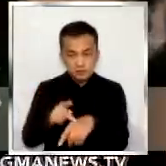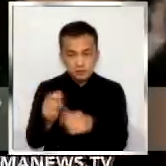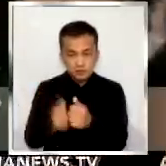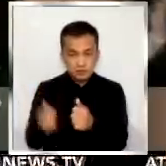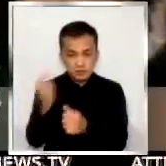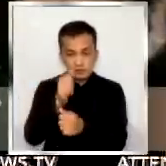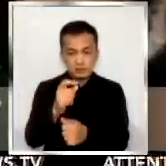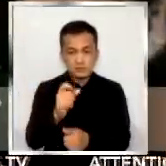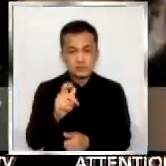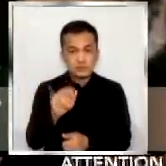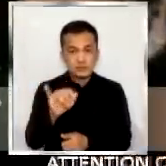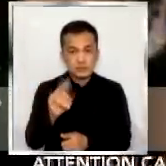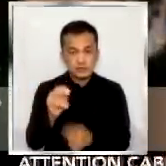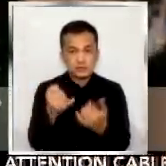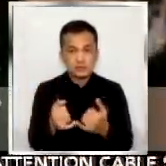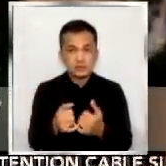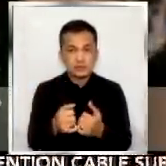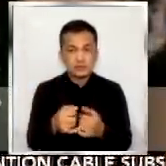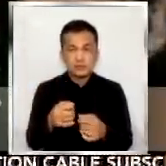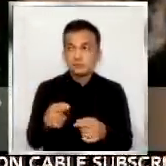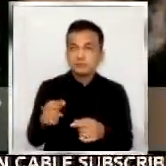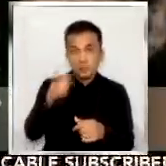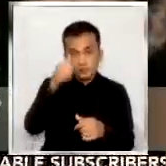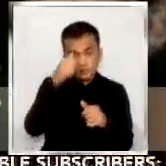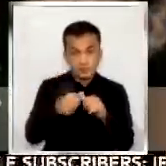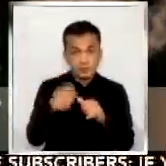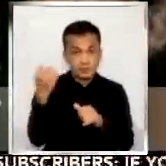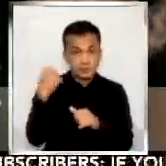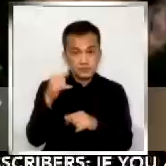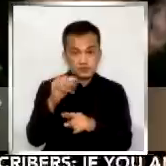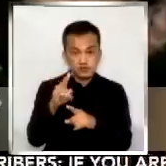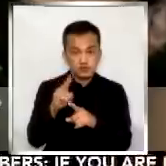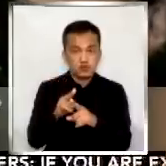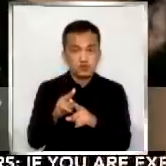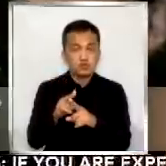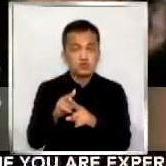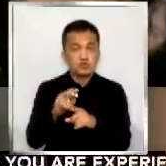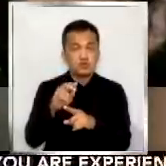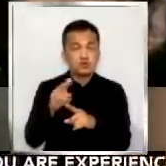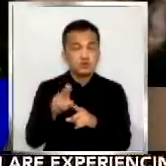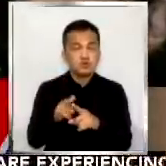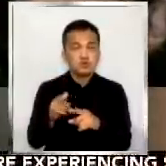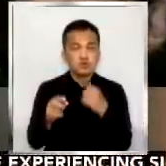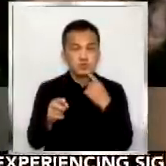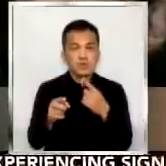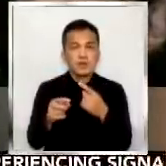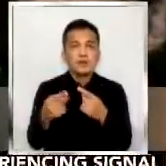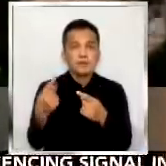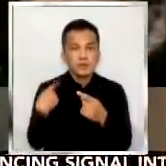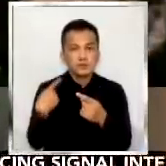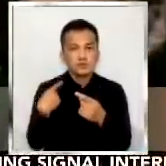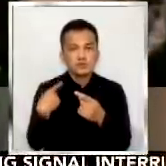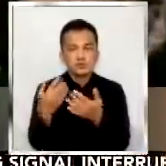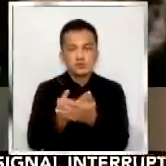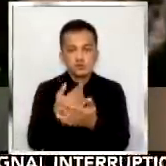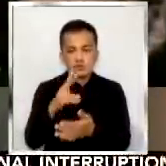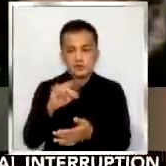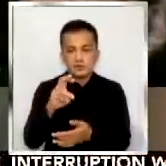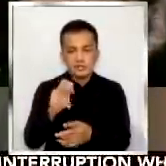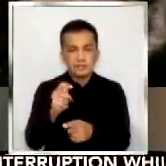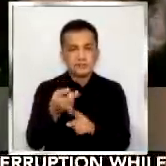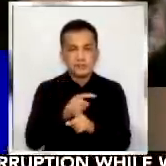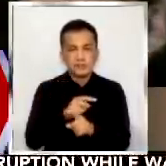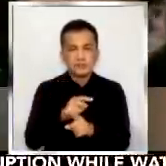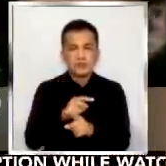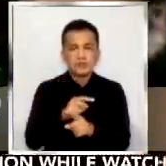in June, when we had the surge of cases, there was actually a new variant that came from Europe, yung D614G. And